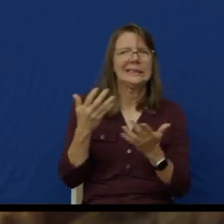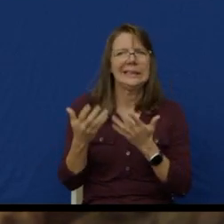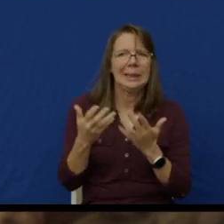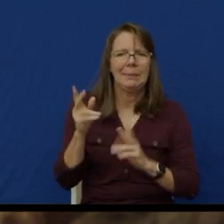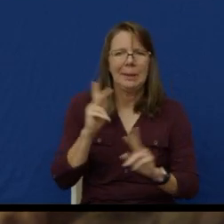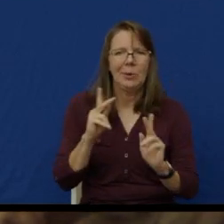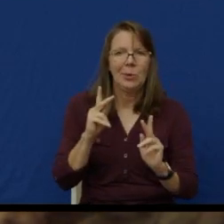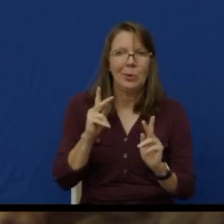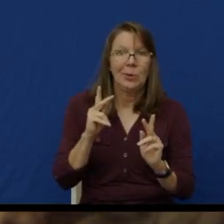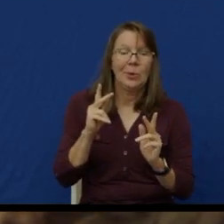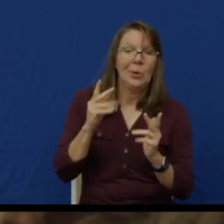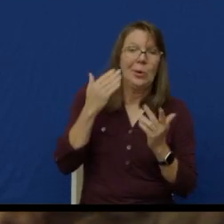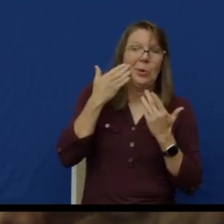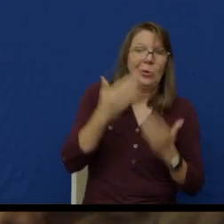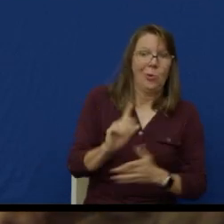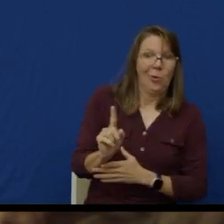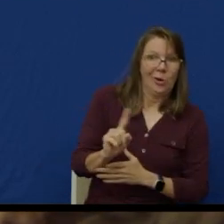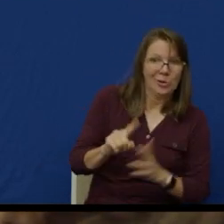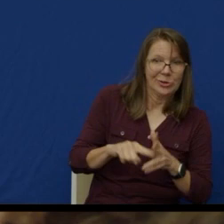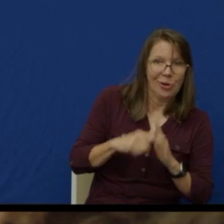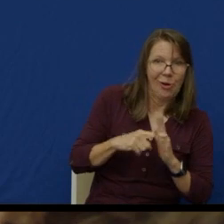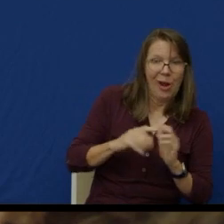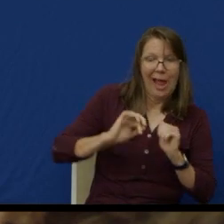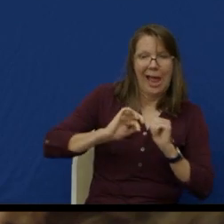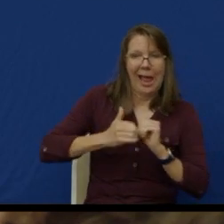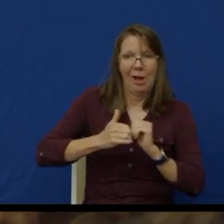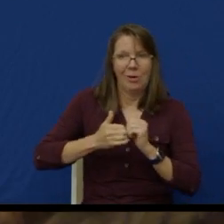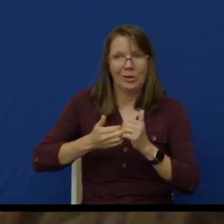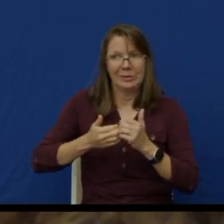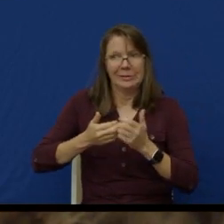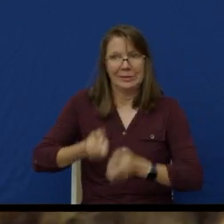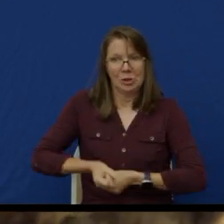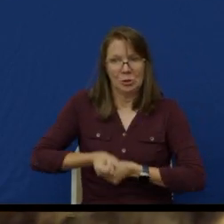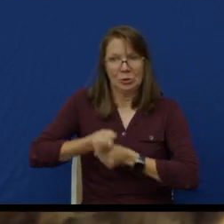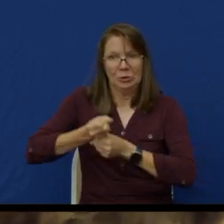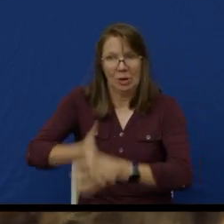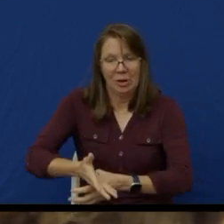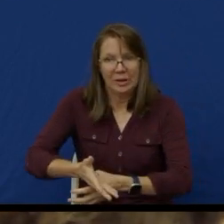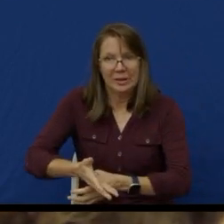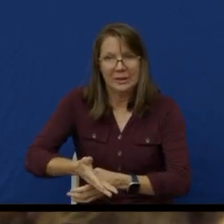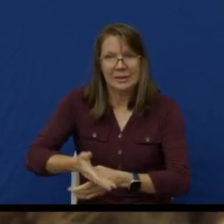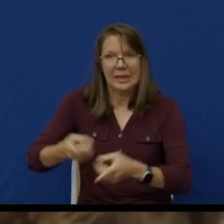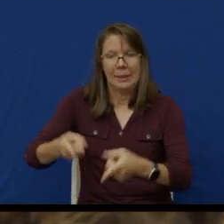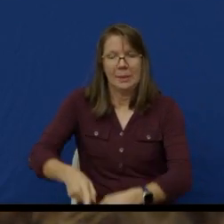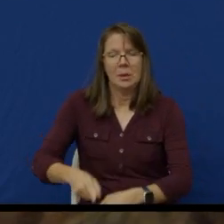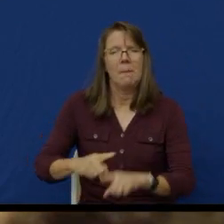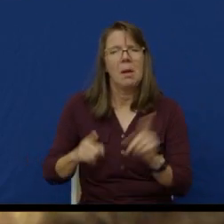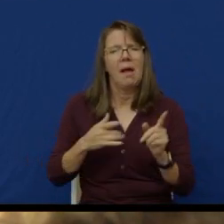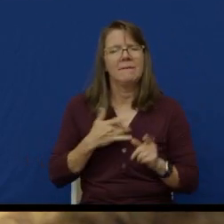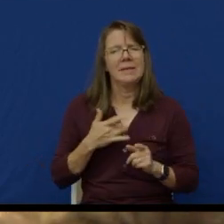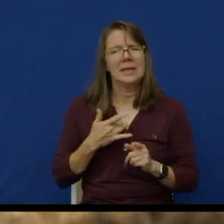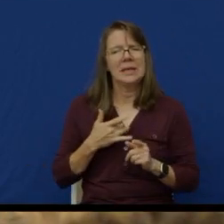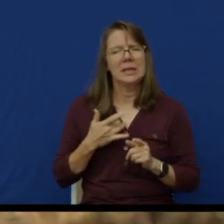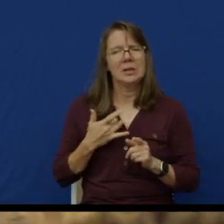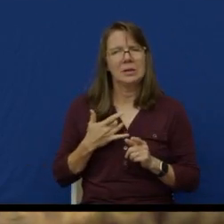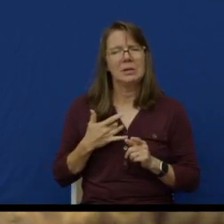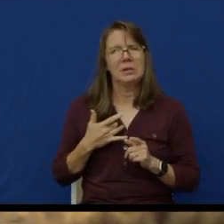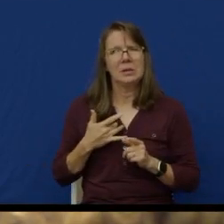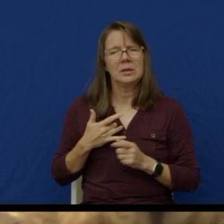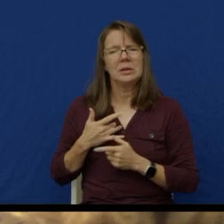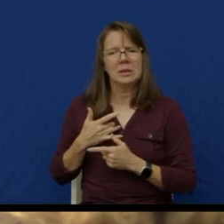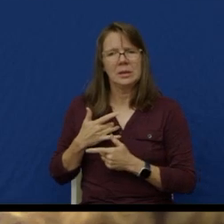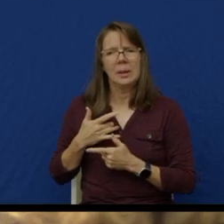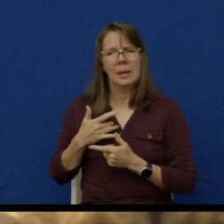sure kind of where to start with it or how to make it happen. But I do think there's a lot of interest across the